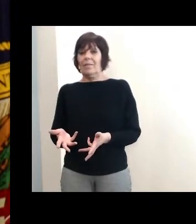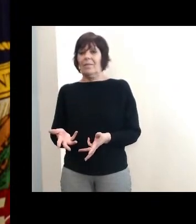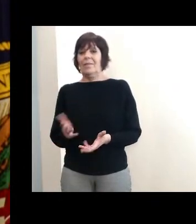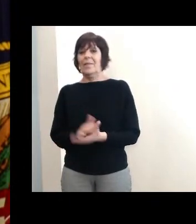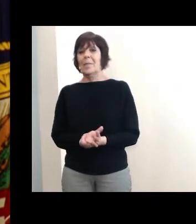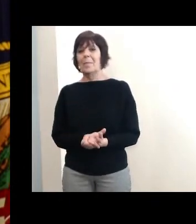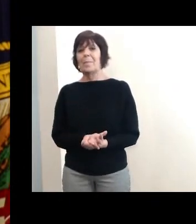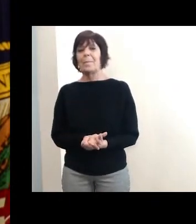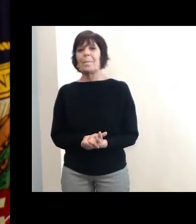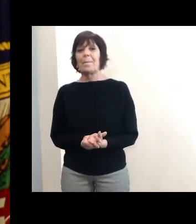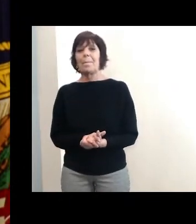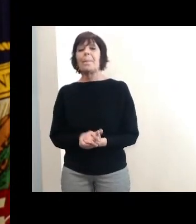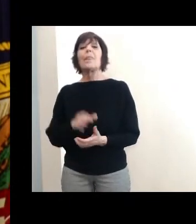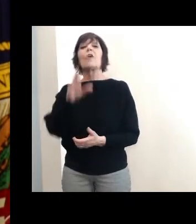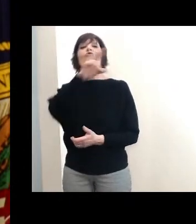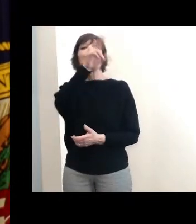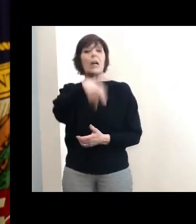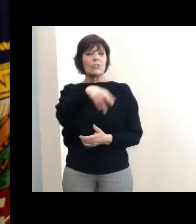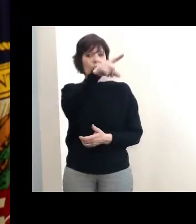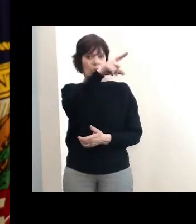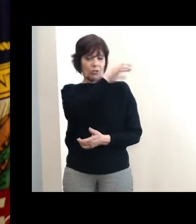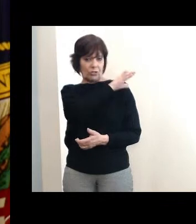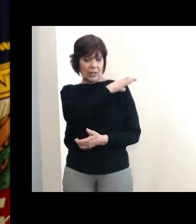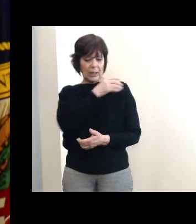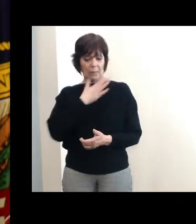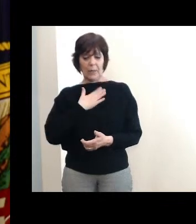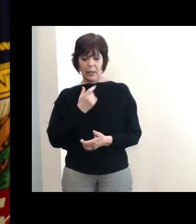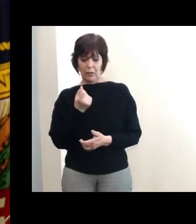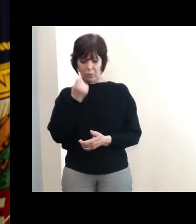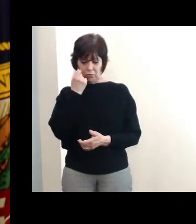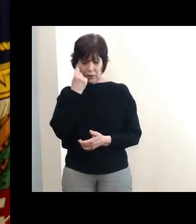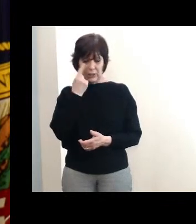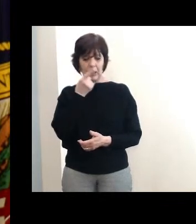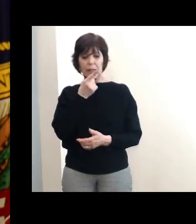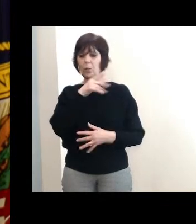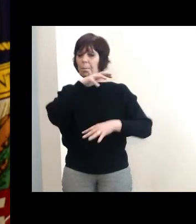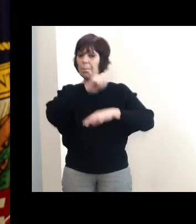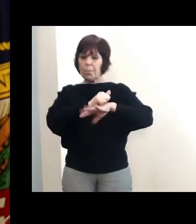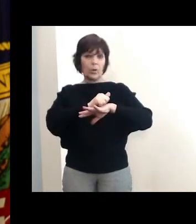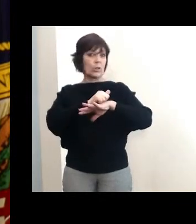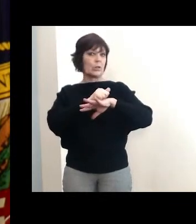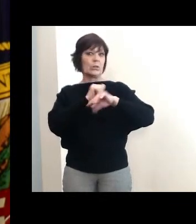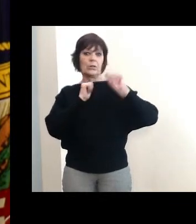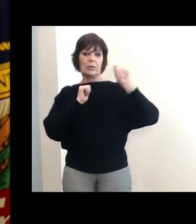available. The Rochester clinic, my understanding is they were booked